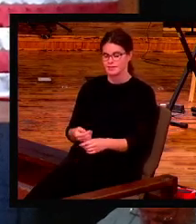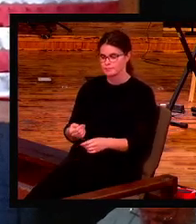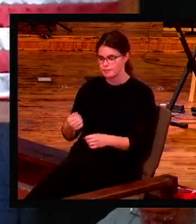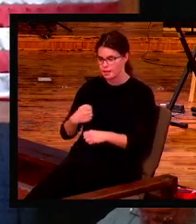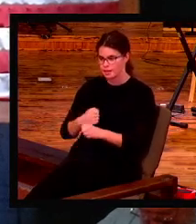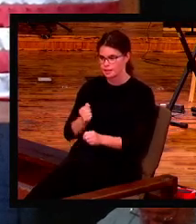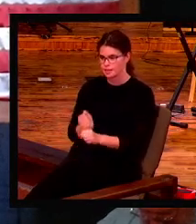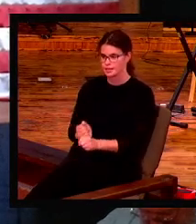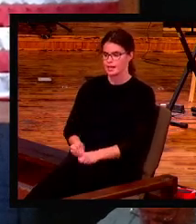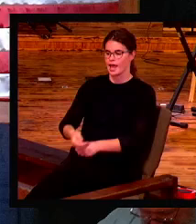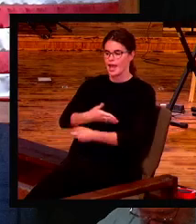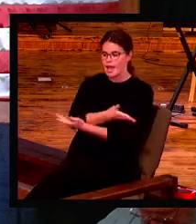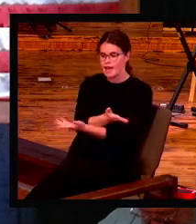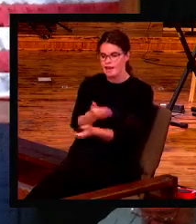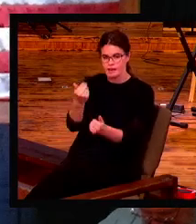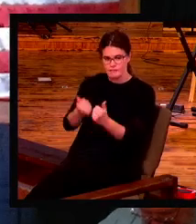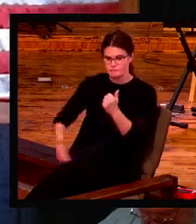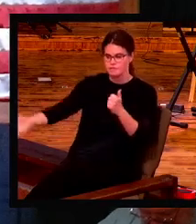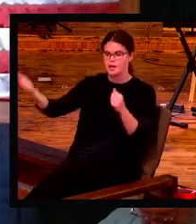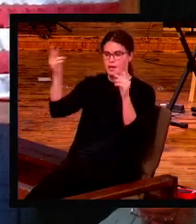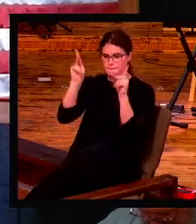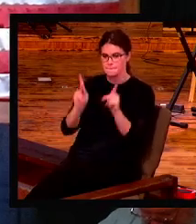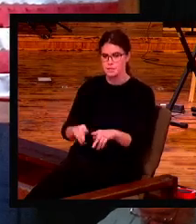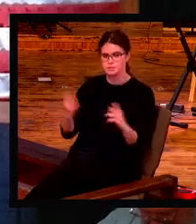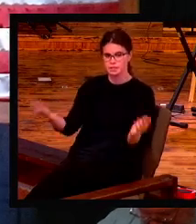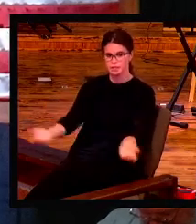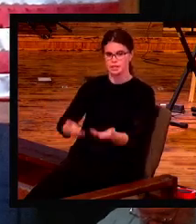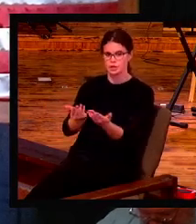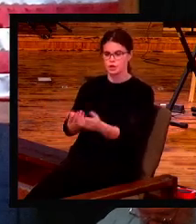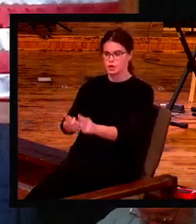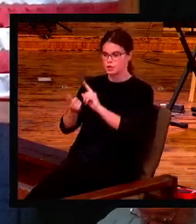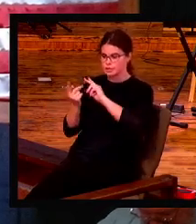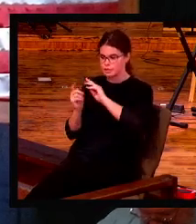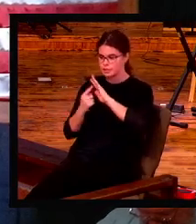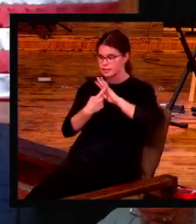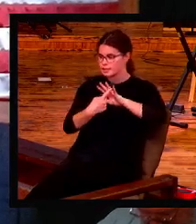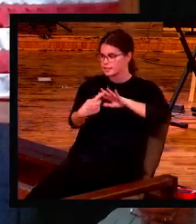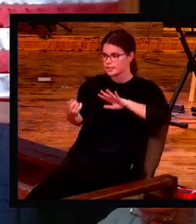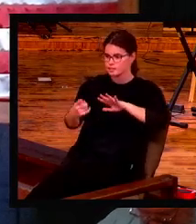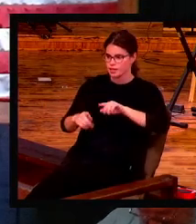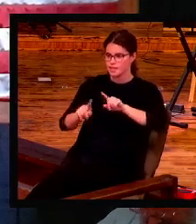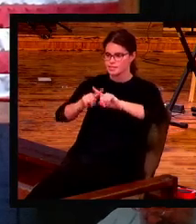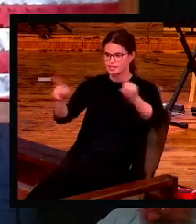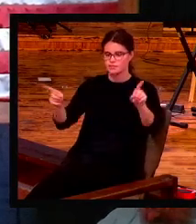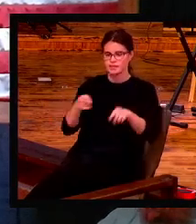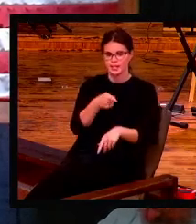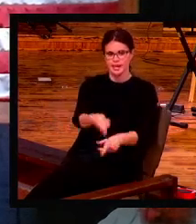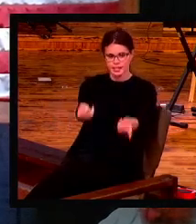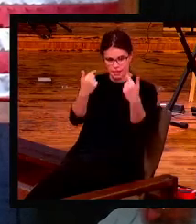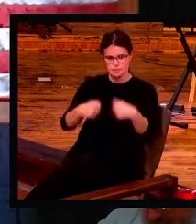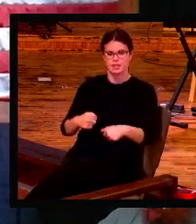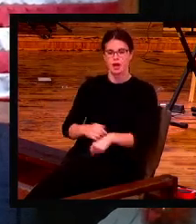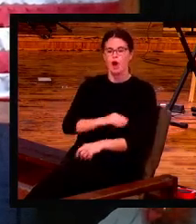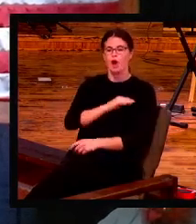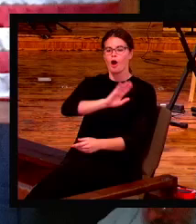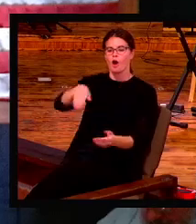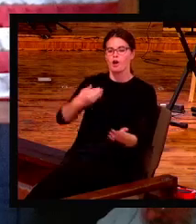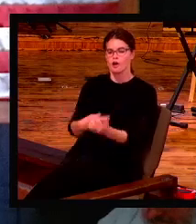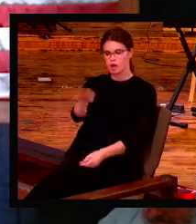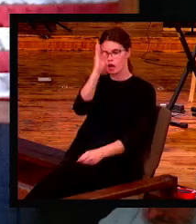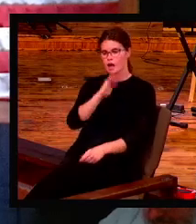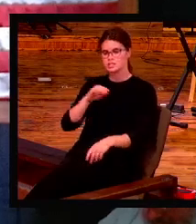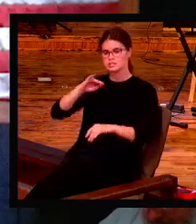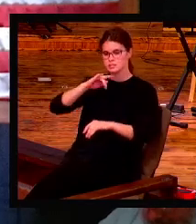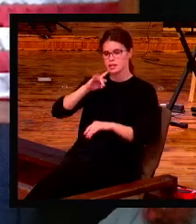And in the end, we promise to give you all the praise, honor, and glory. And all of God's children said, amen. Amen.